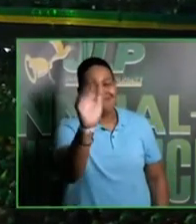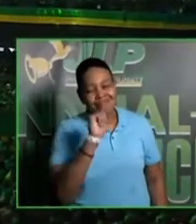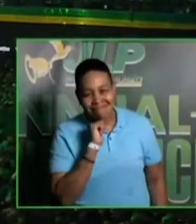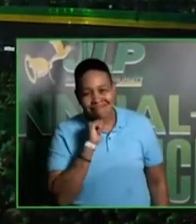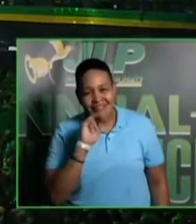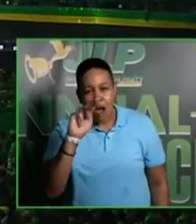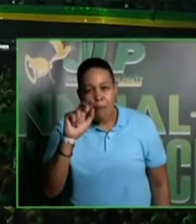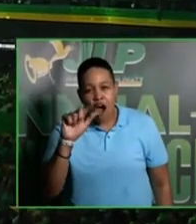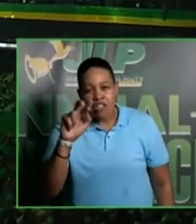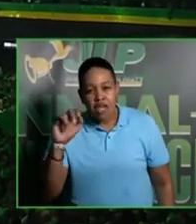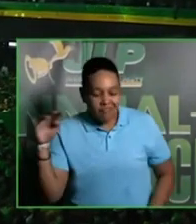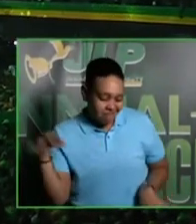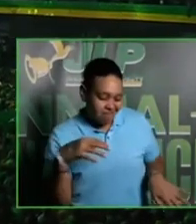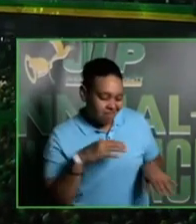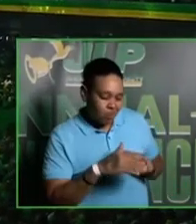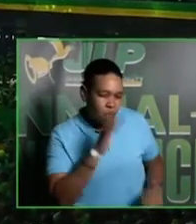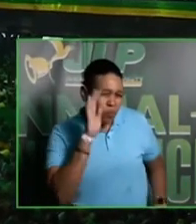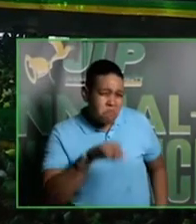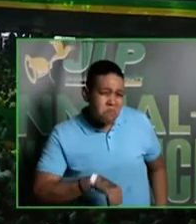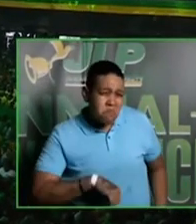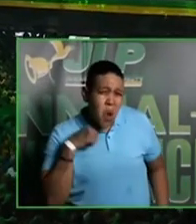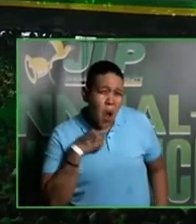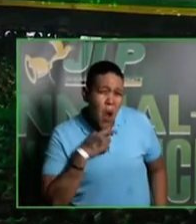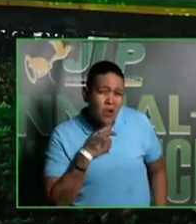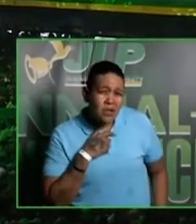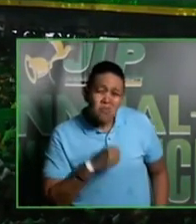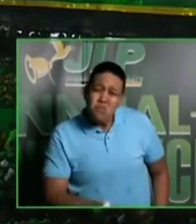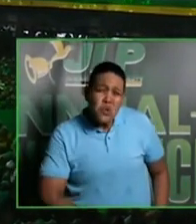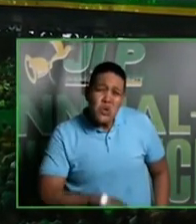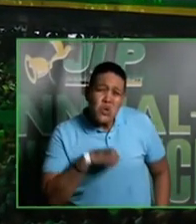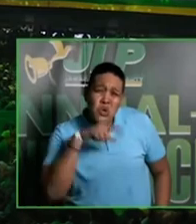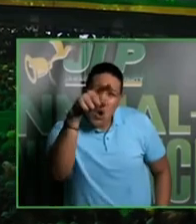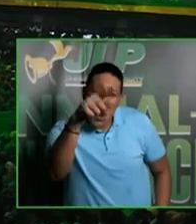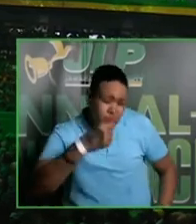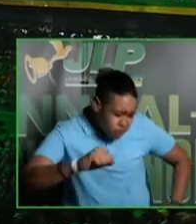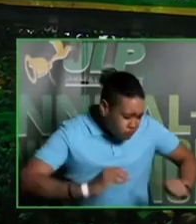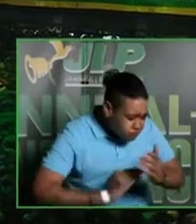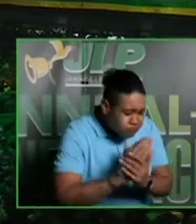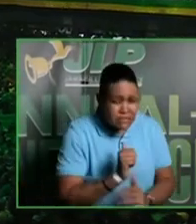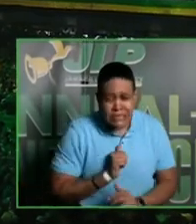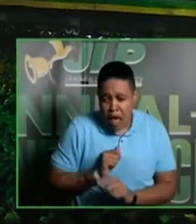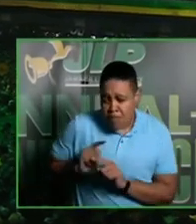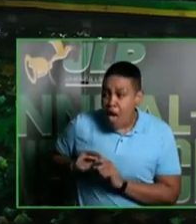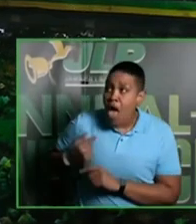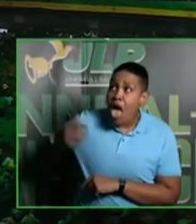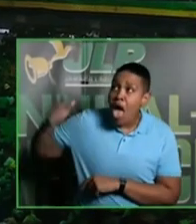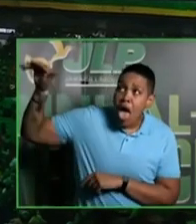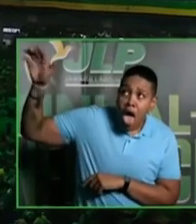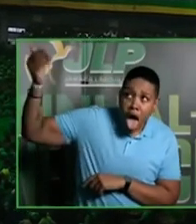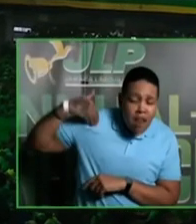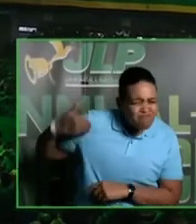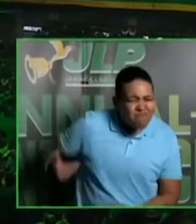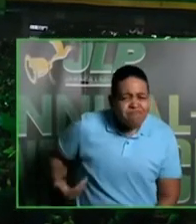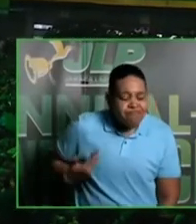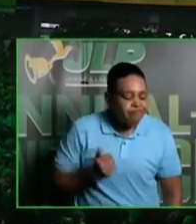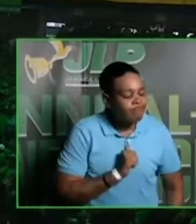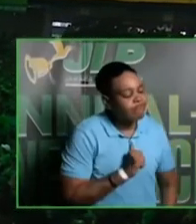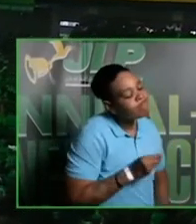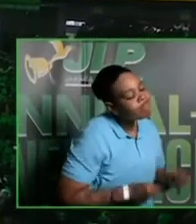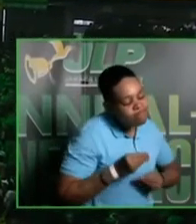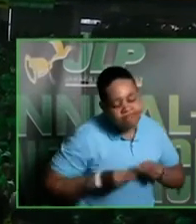have been proud, very proud of our resilience and self-reliance as a nation and as